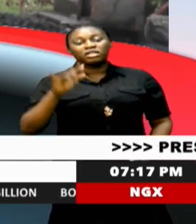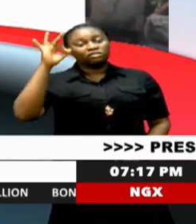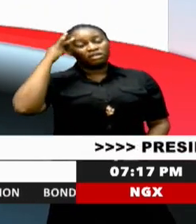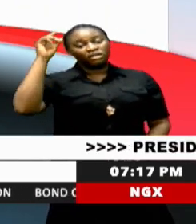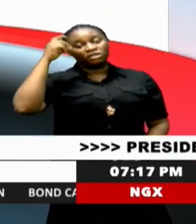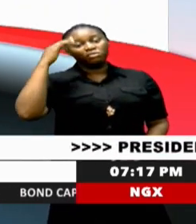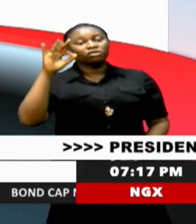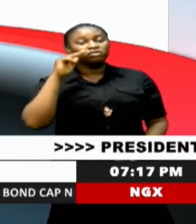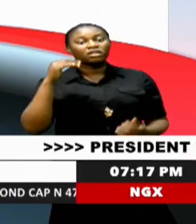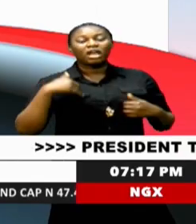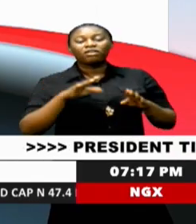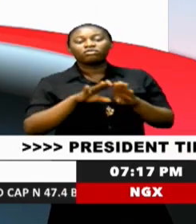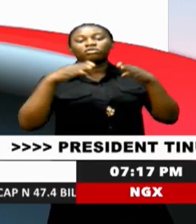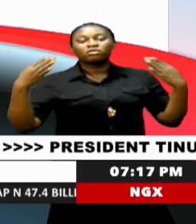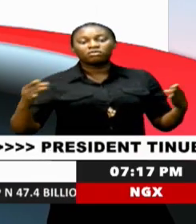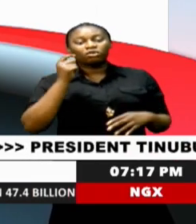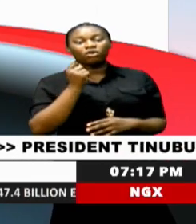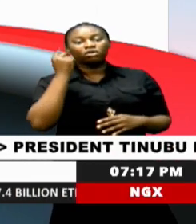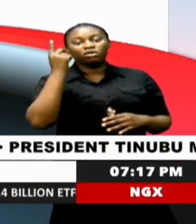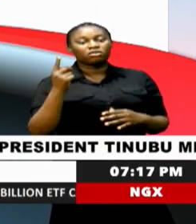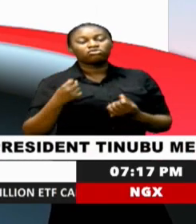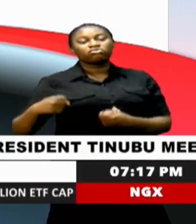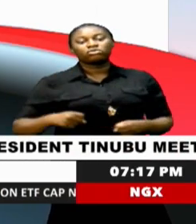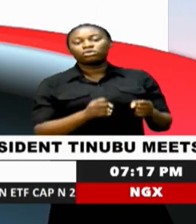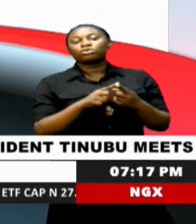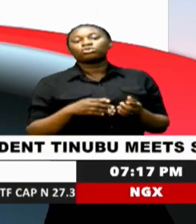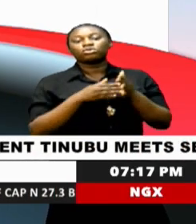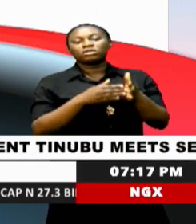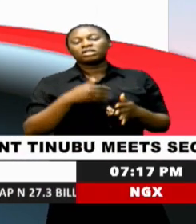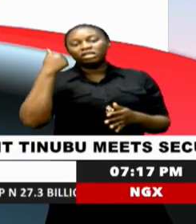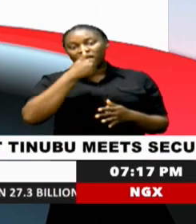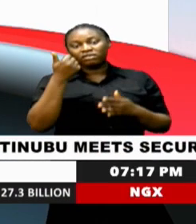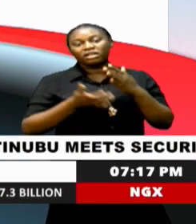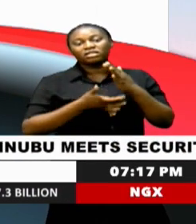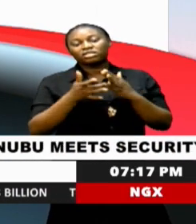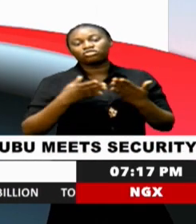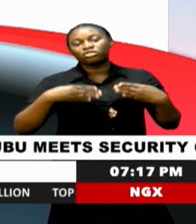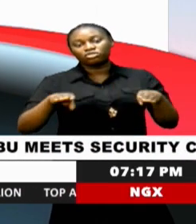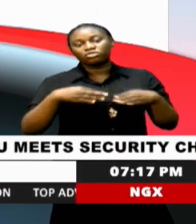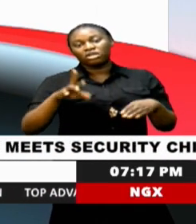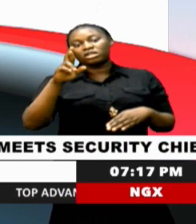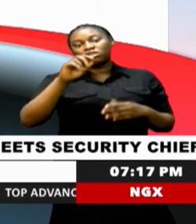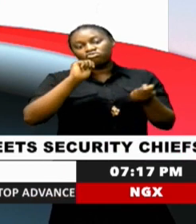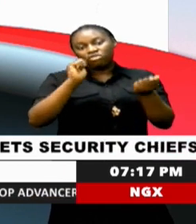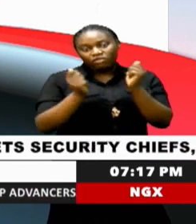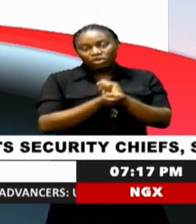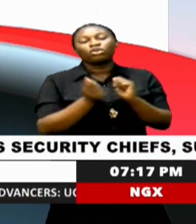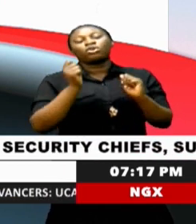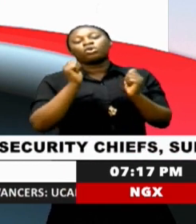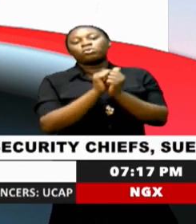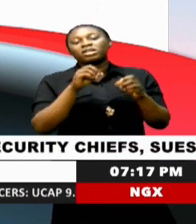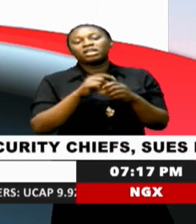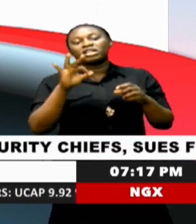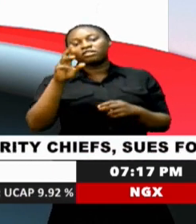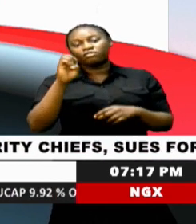of Nigeria has unveiled a comprehensive strategy to lead Africa's digital trade revolution within the framework of the